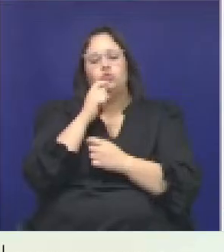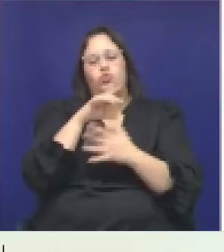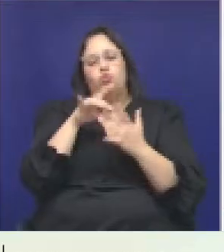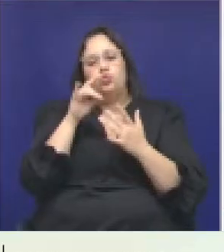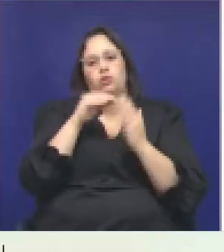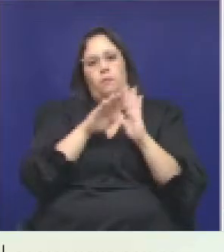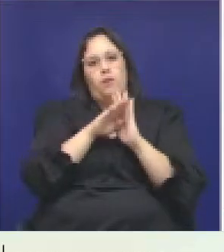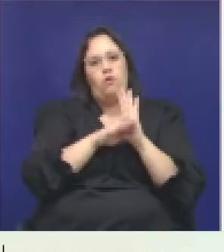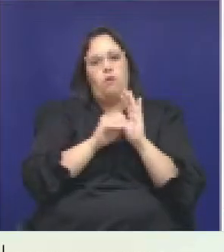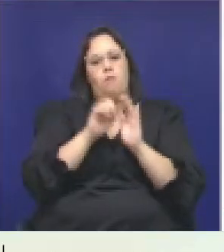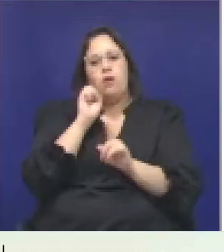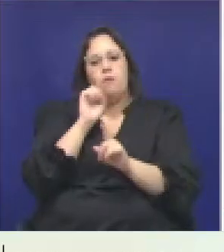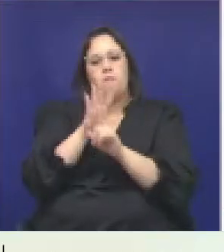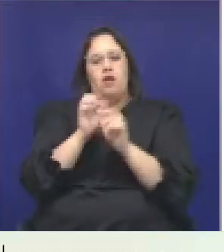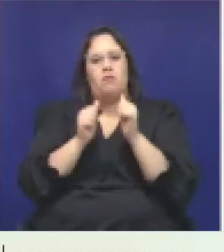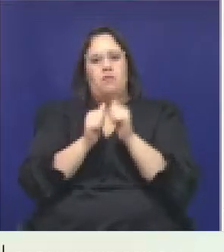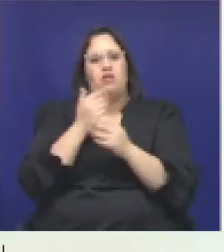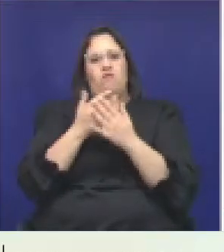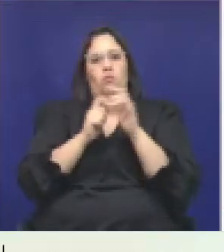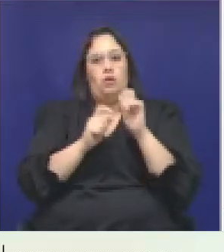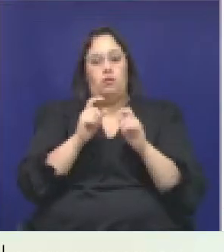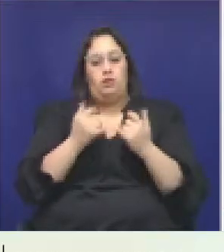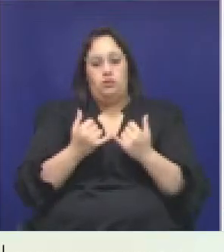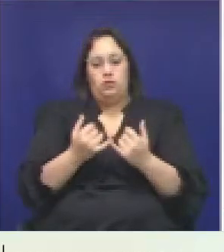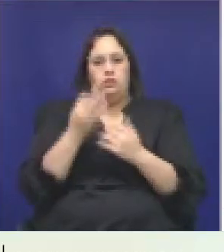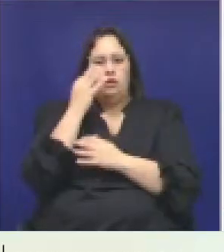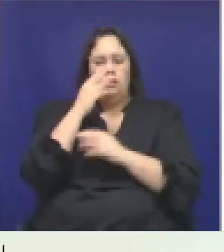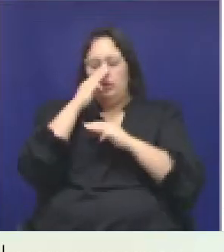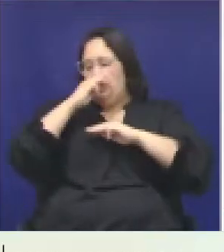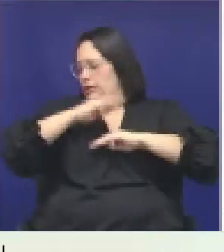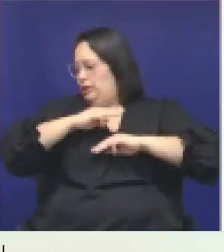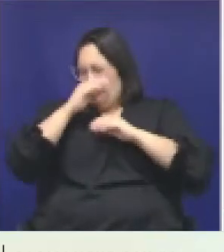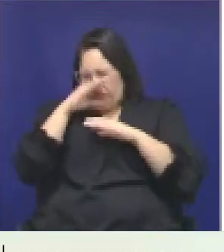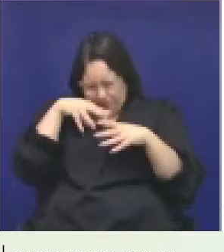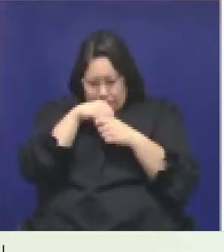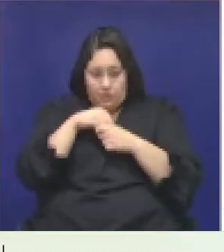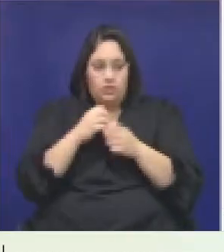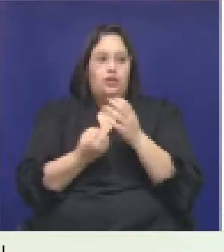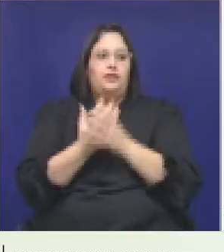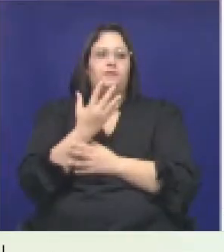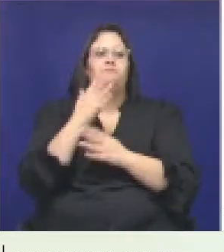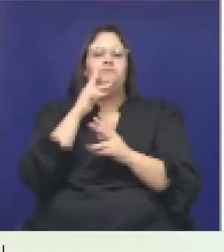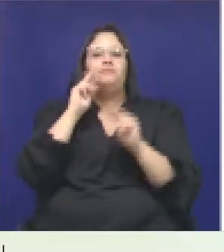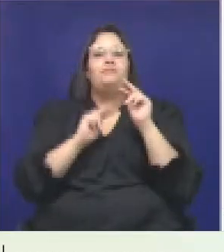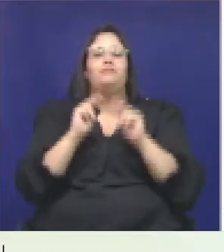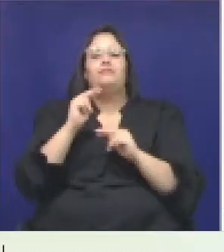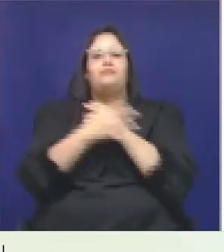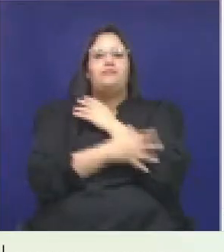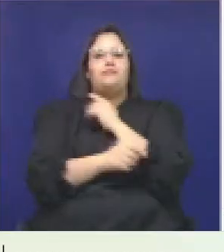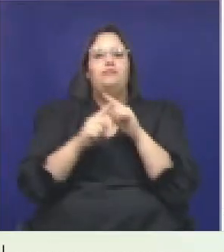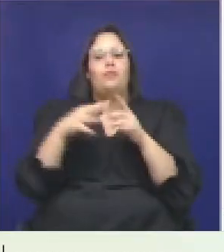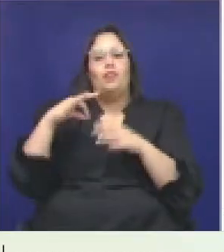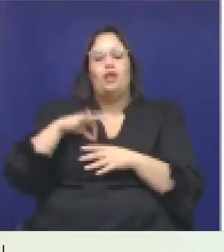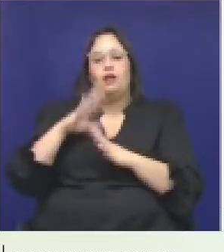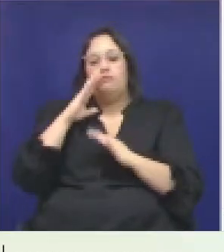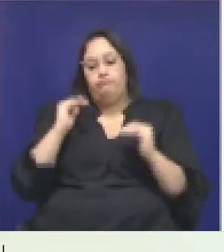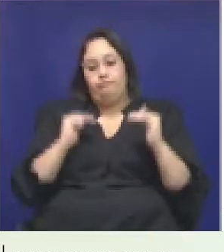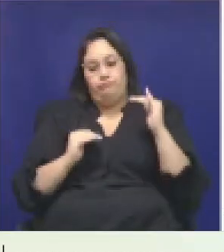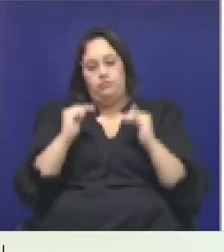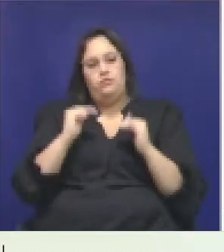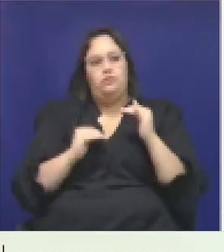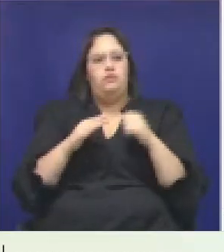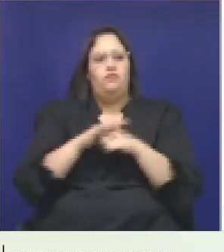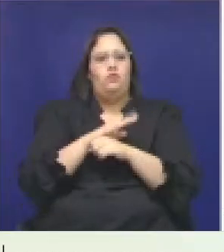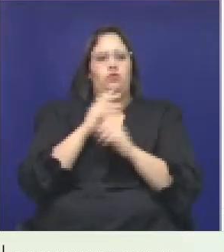most impact on the people. The current government promises of inclusive growth, addressing poverty and income inequality are hollow